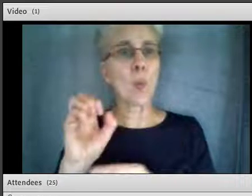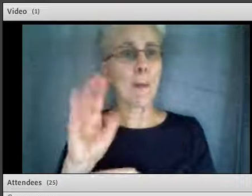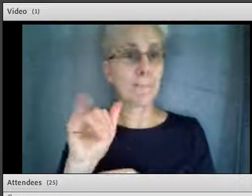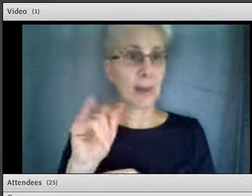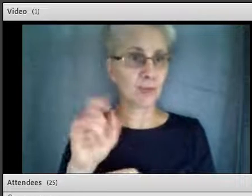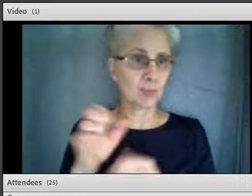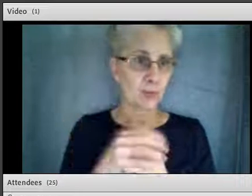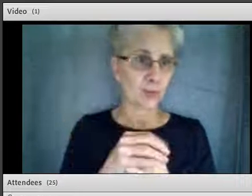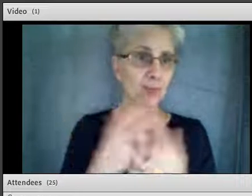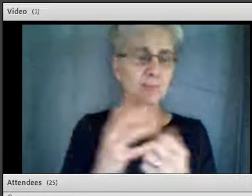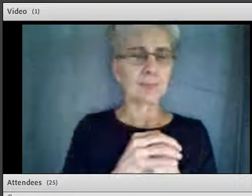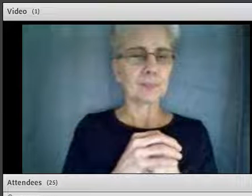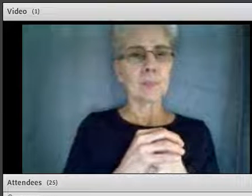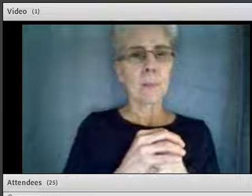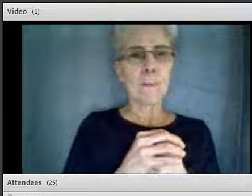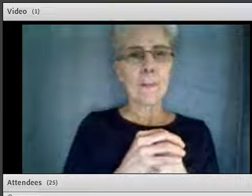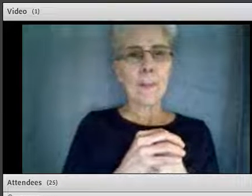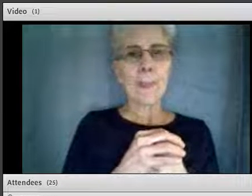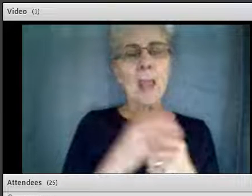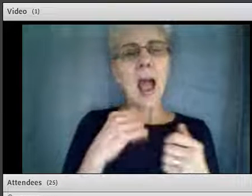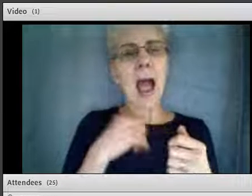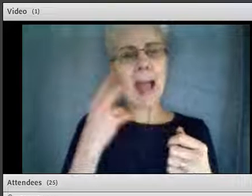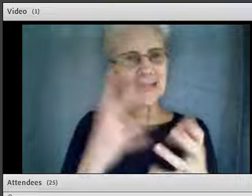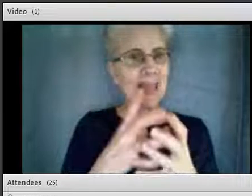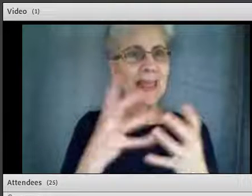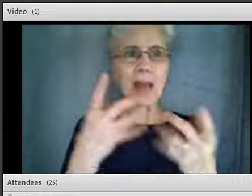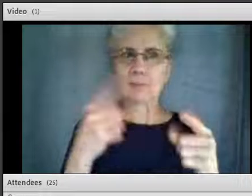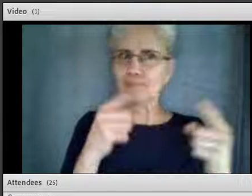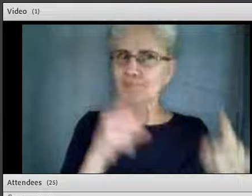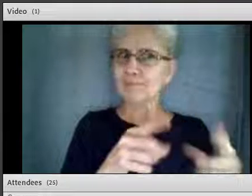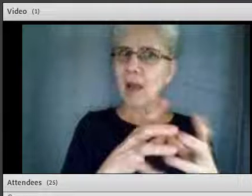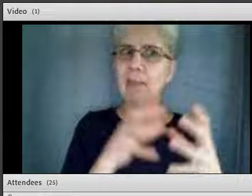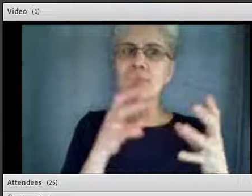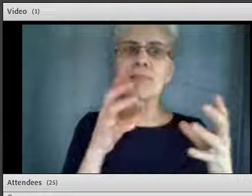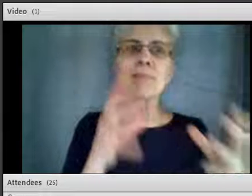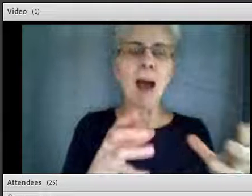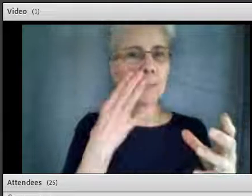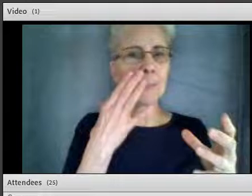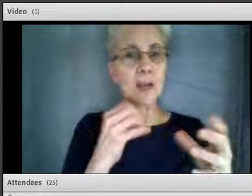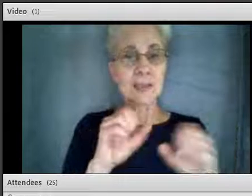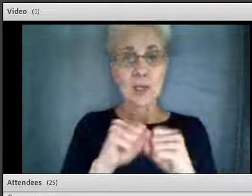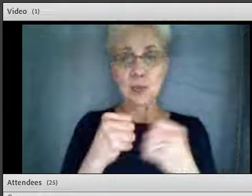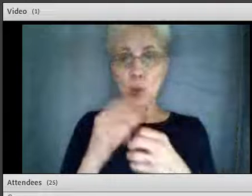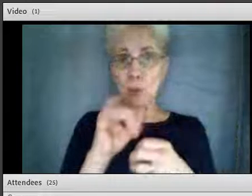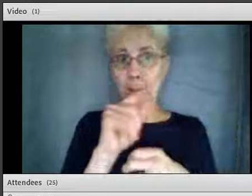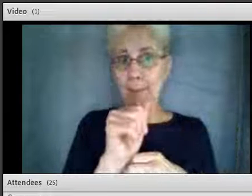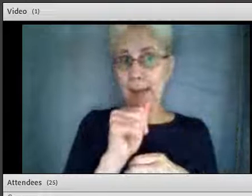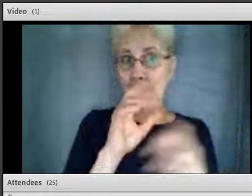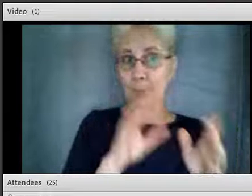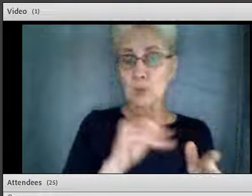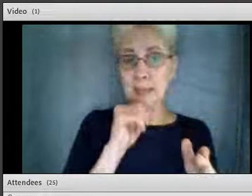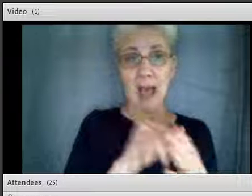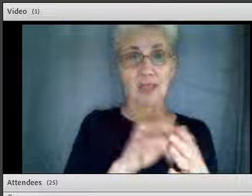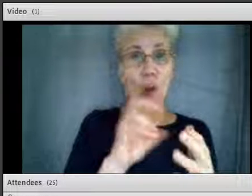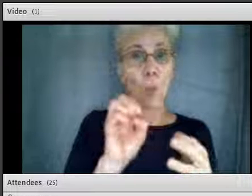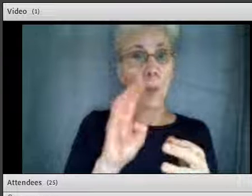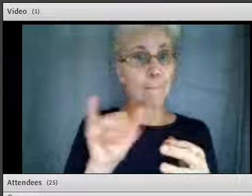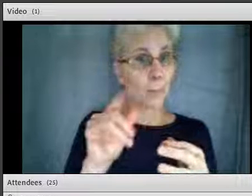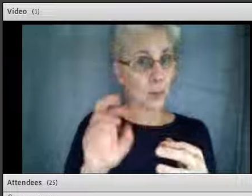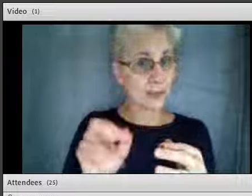I see this a lot. I see, because the social media person is not necessarily the web person, and they wanted, I want to